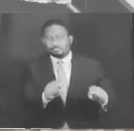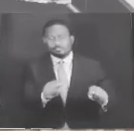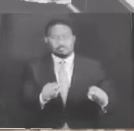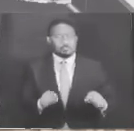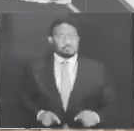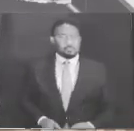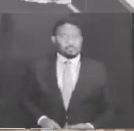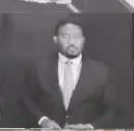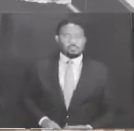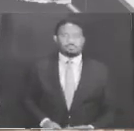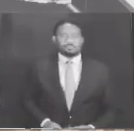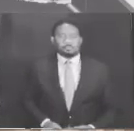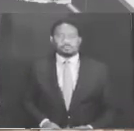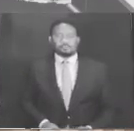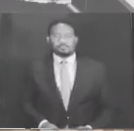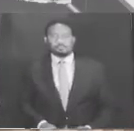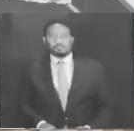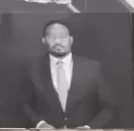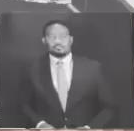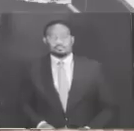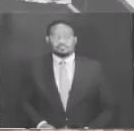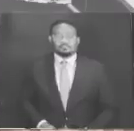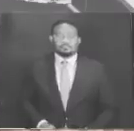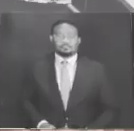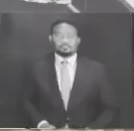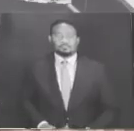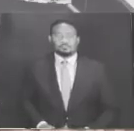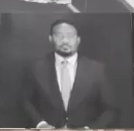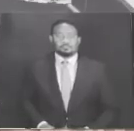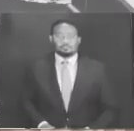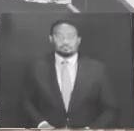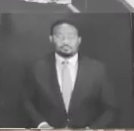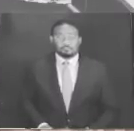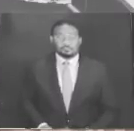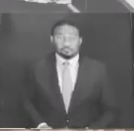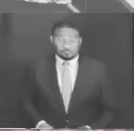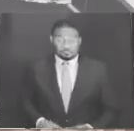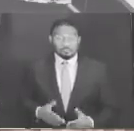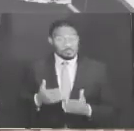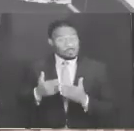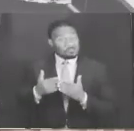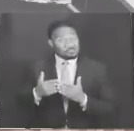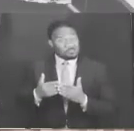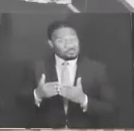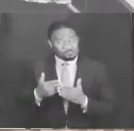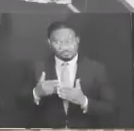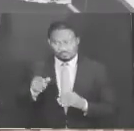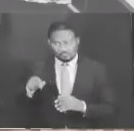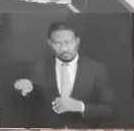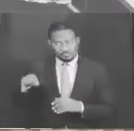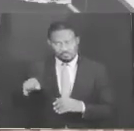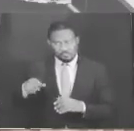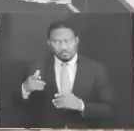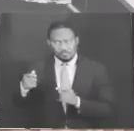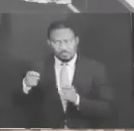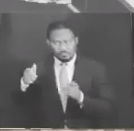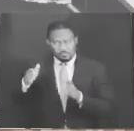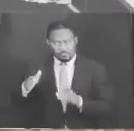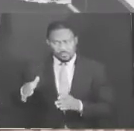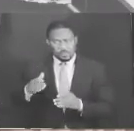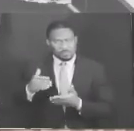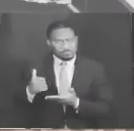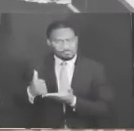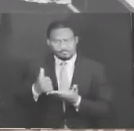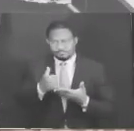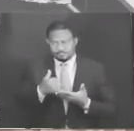Finance before subsequent releases will be made. So, Speaker, I repeat, the administrator of the District Assembly's Common Fund